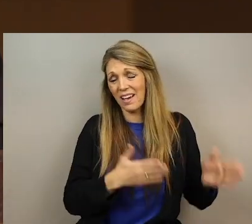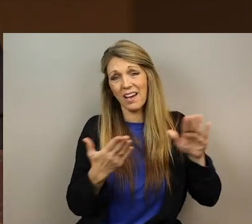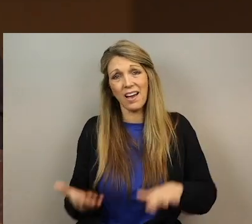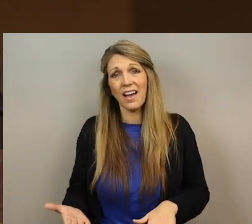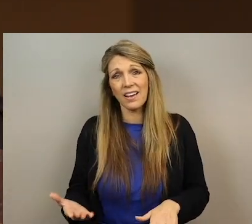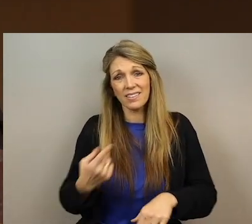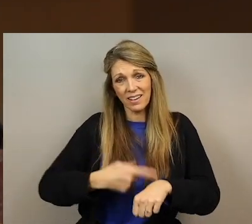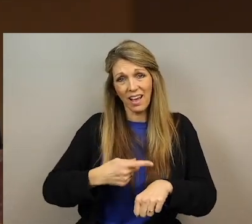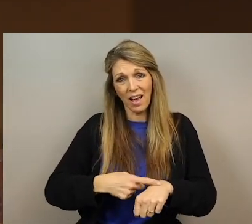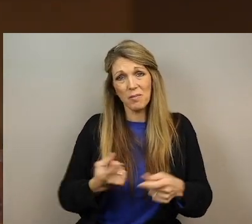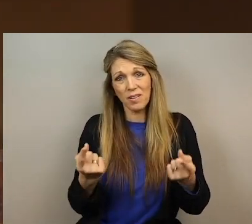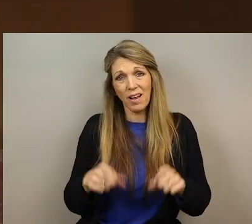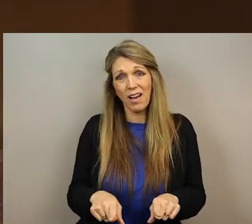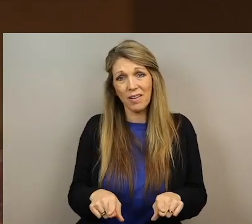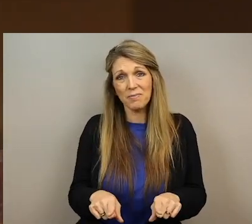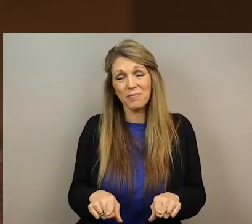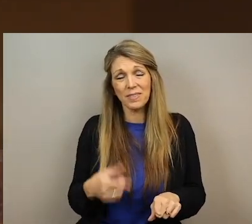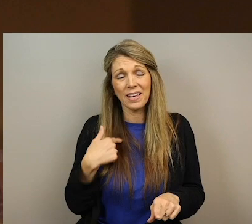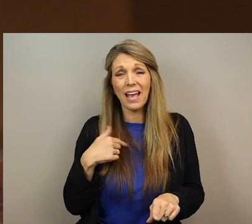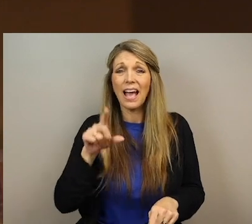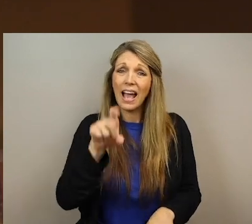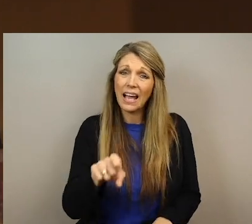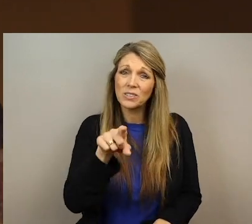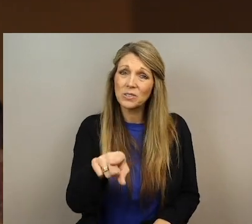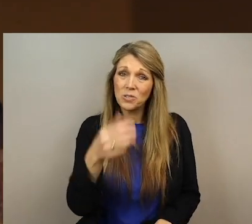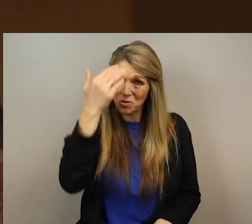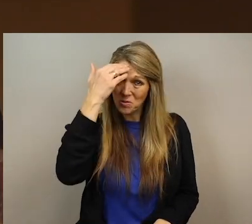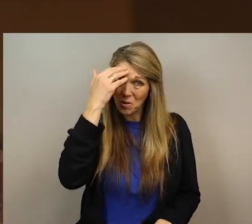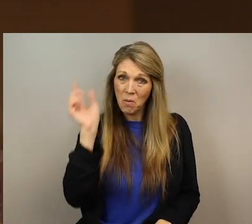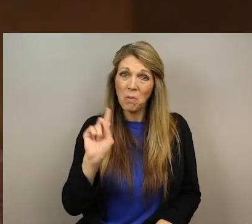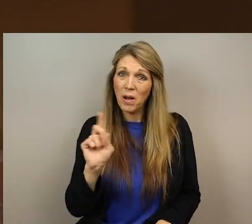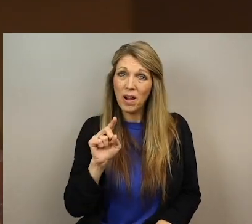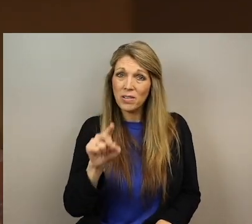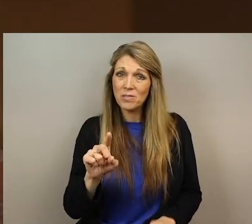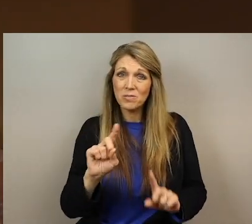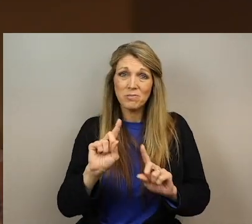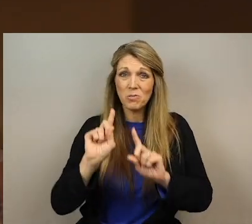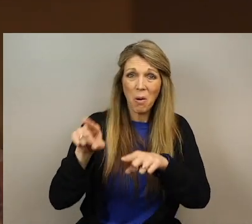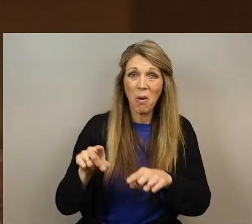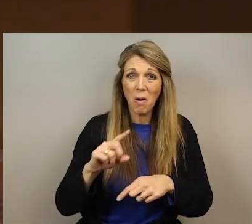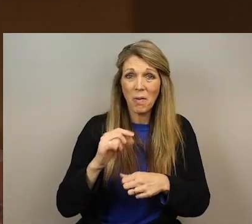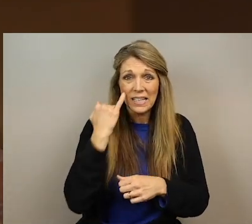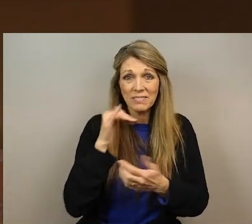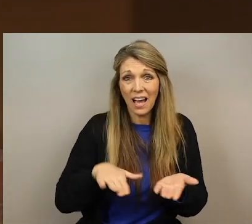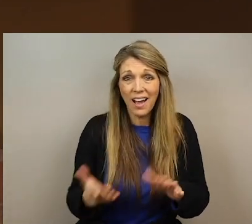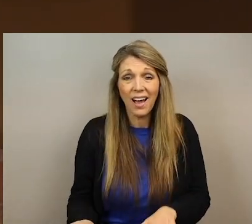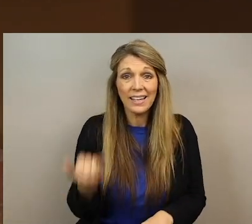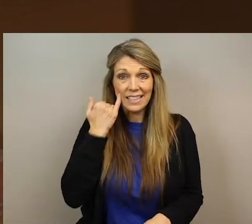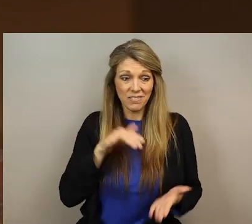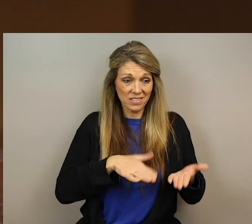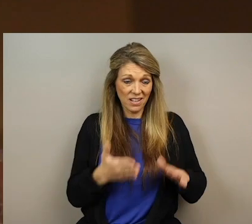will come. And so I want to finish this morning by just asking you, do you know where you're going to spend eternity? If you were to die